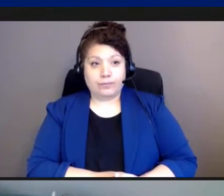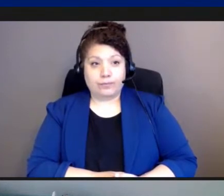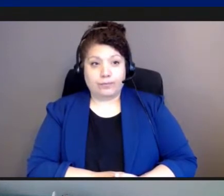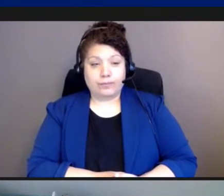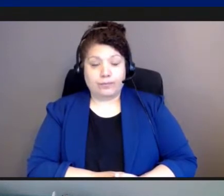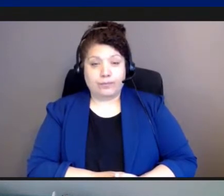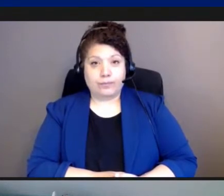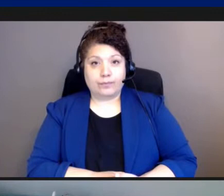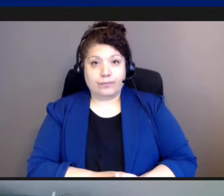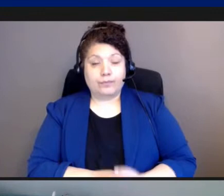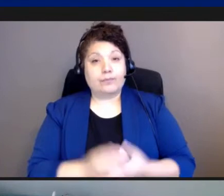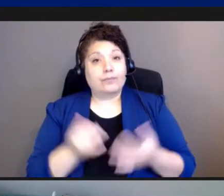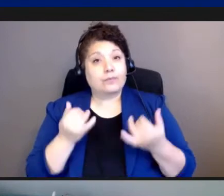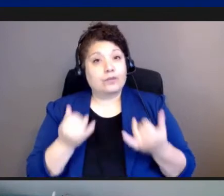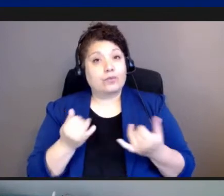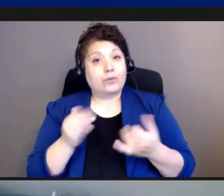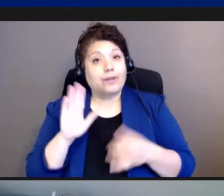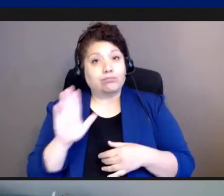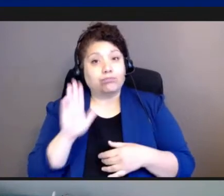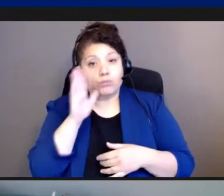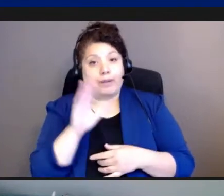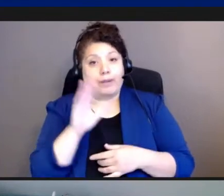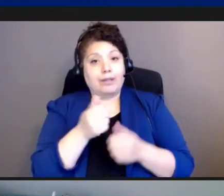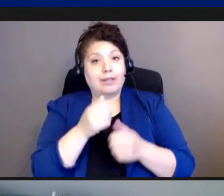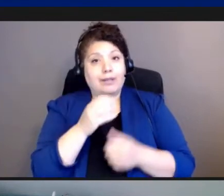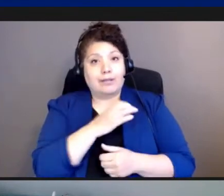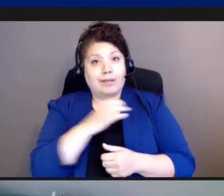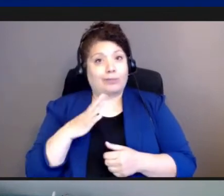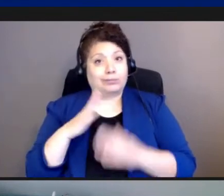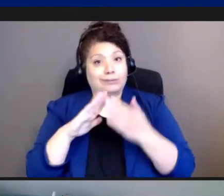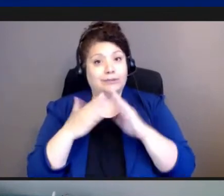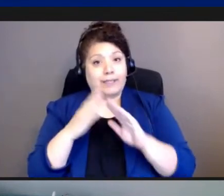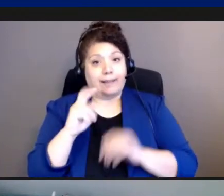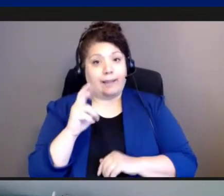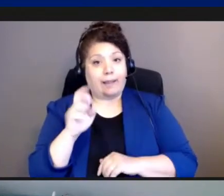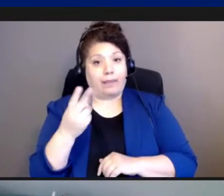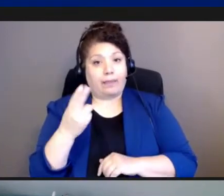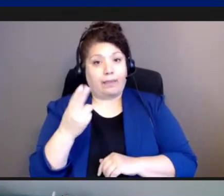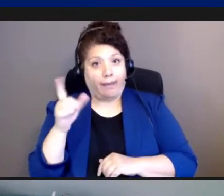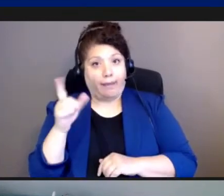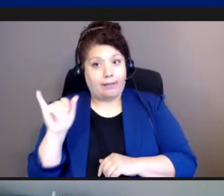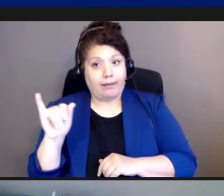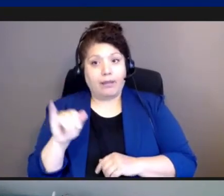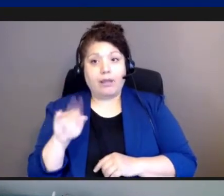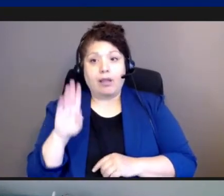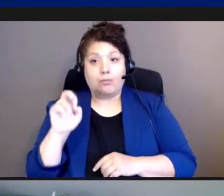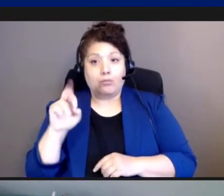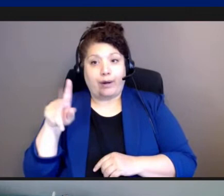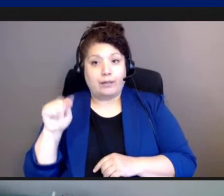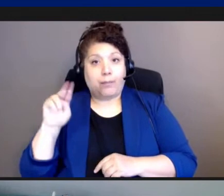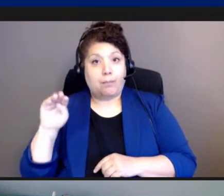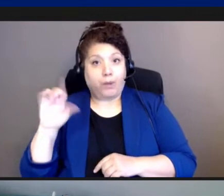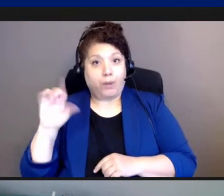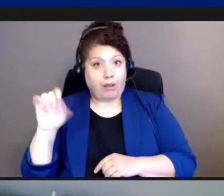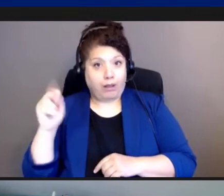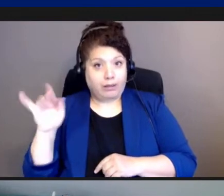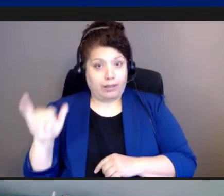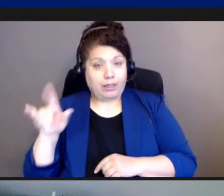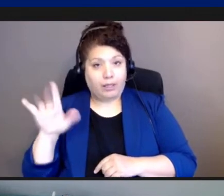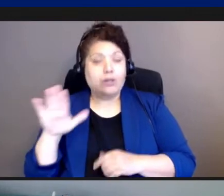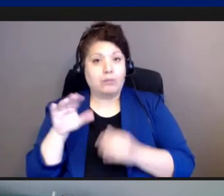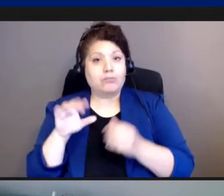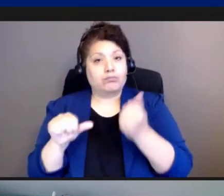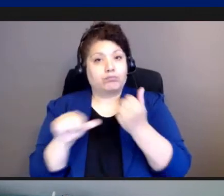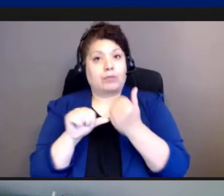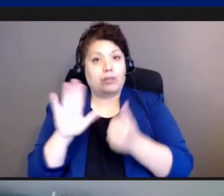be hearing remarks from Councillor Keith Eglai, Chair of Ottawa's Board of Health, and Dr. Brent Mallochny, Associate Medical Officer of Health of Ottawa Public